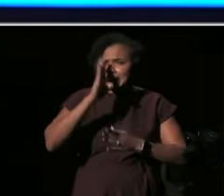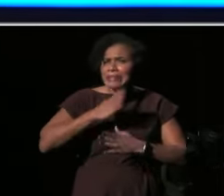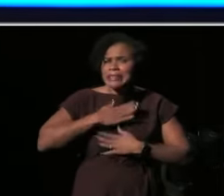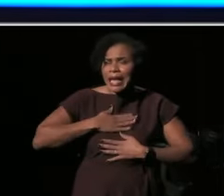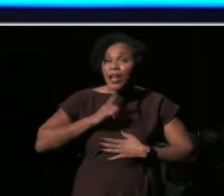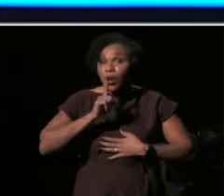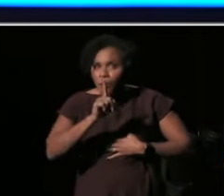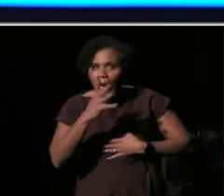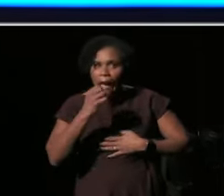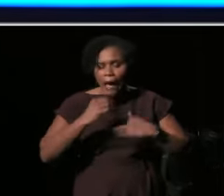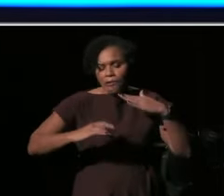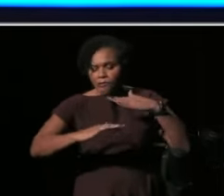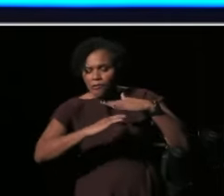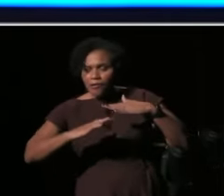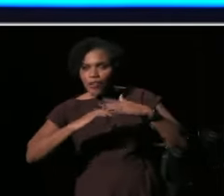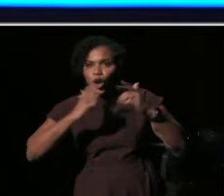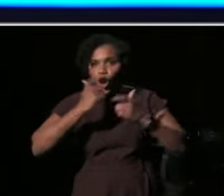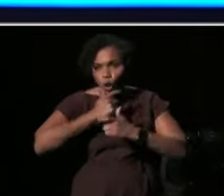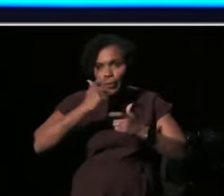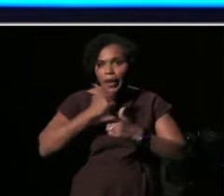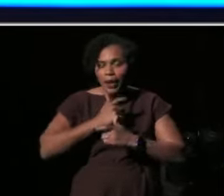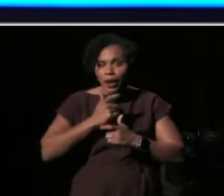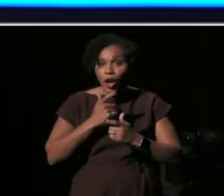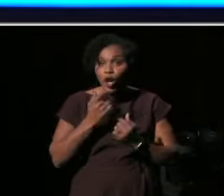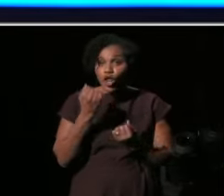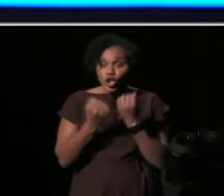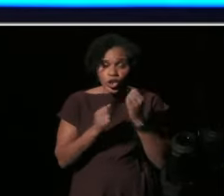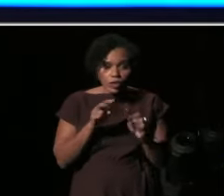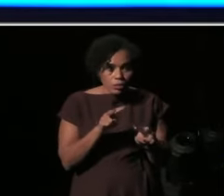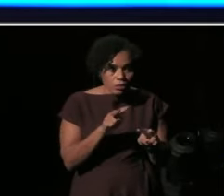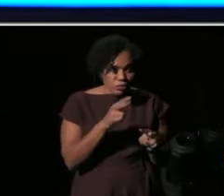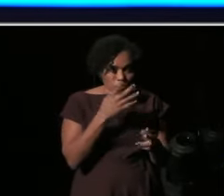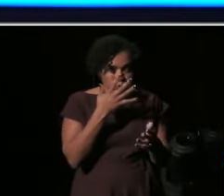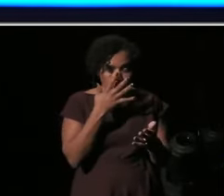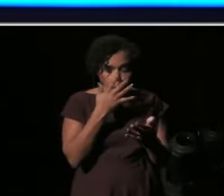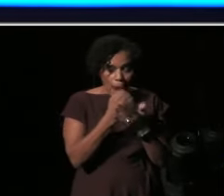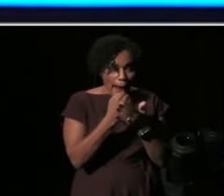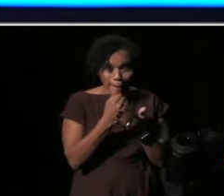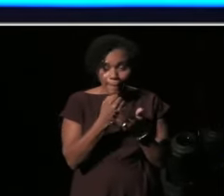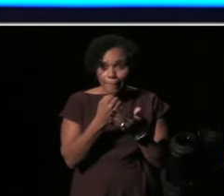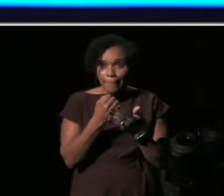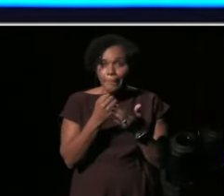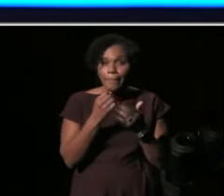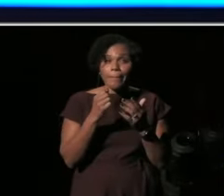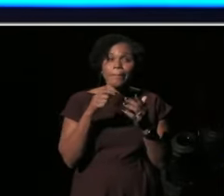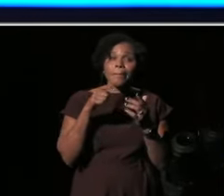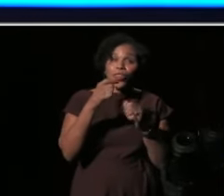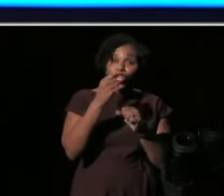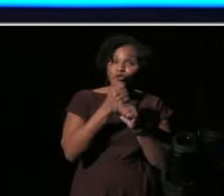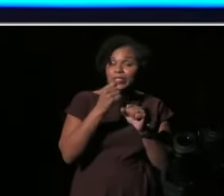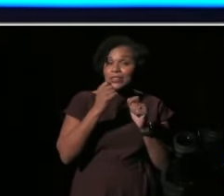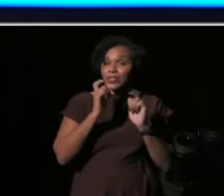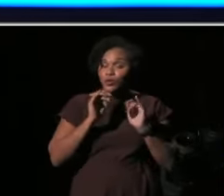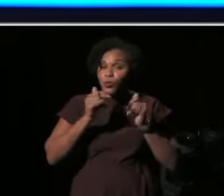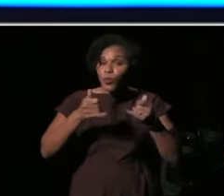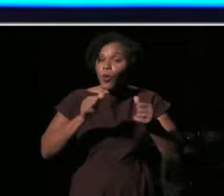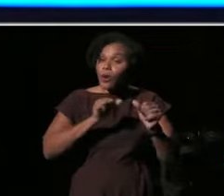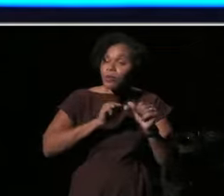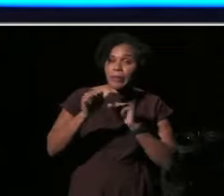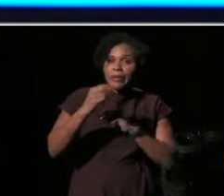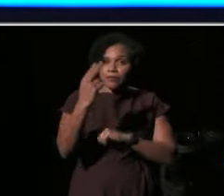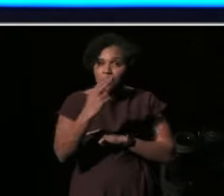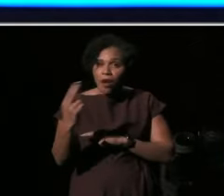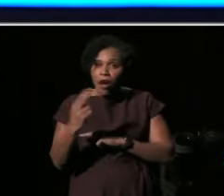darkly comic. The judges were captivated by it. The recipient of the Grierson Award for Best